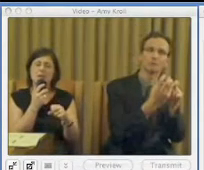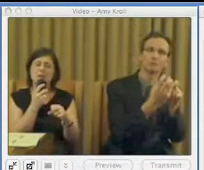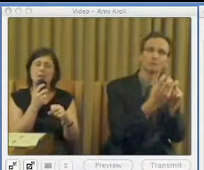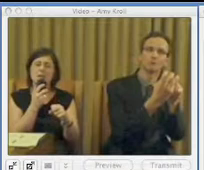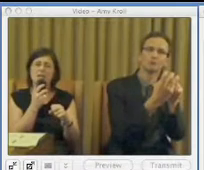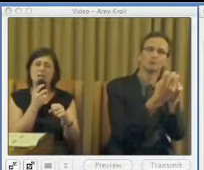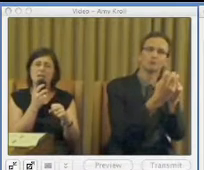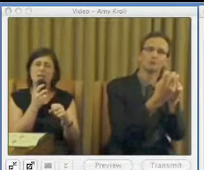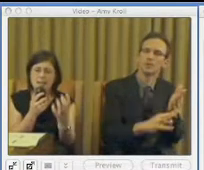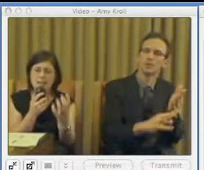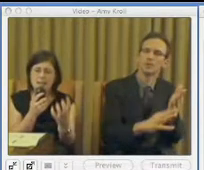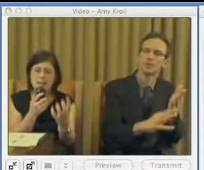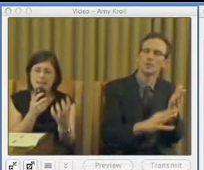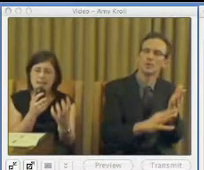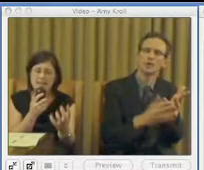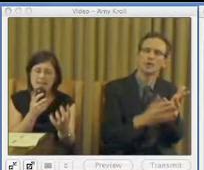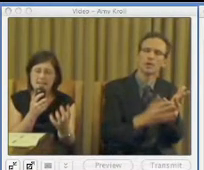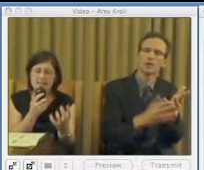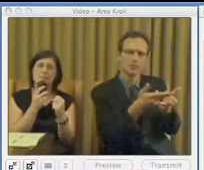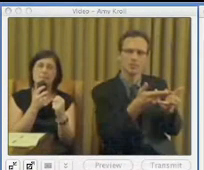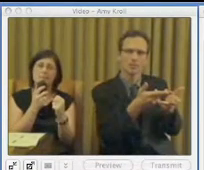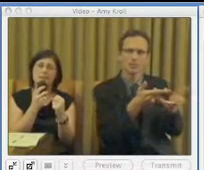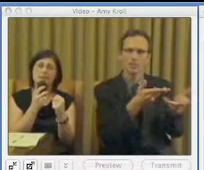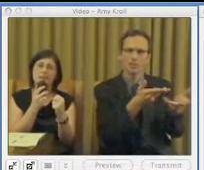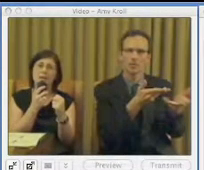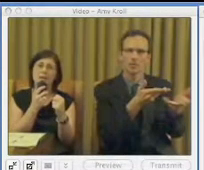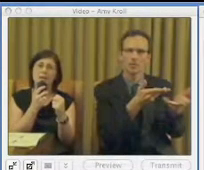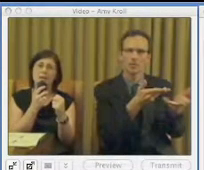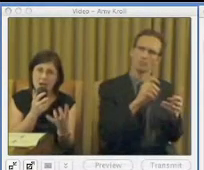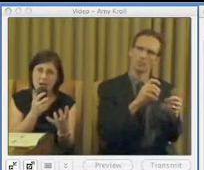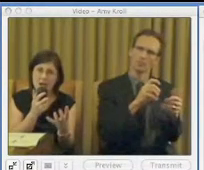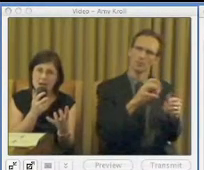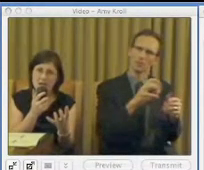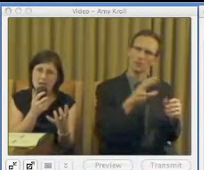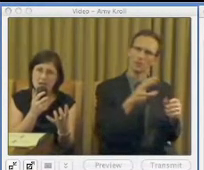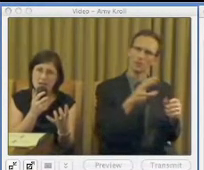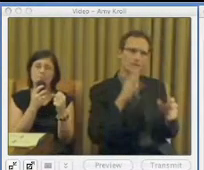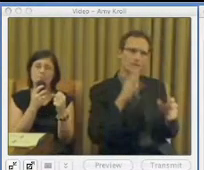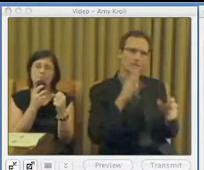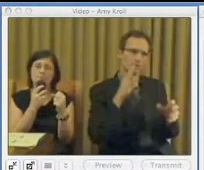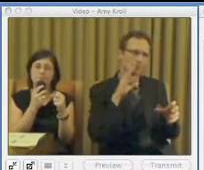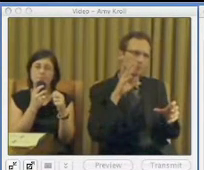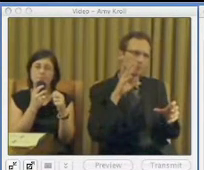different. The student needs to be able to understand the content. They need to be able to discuss.